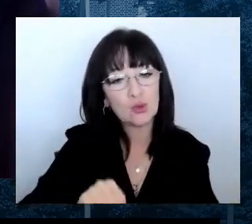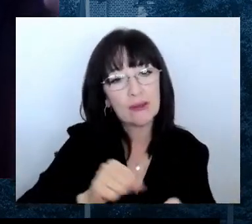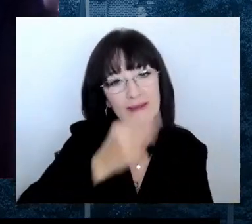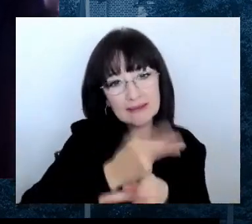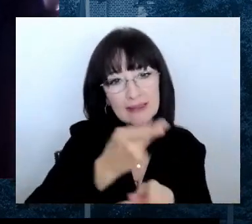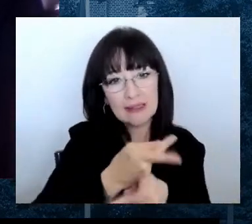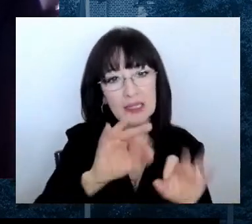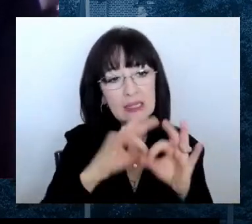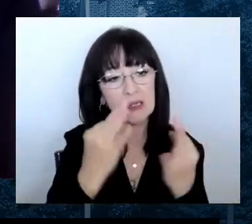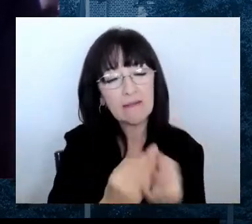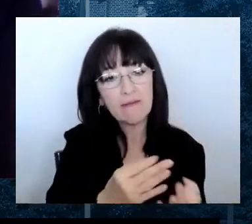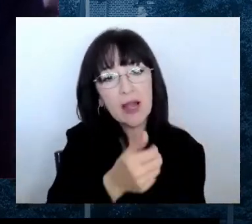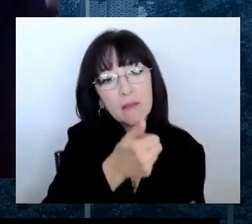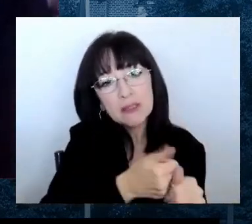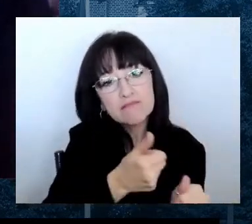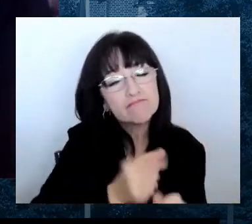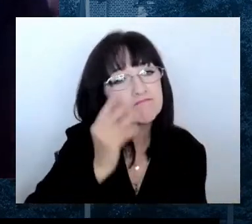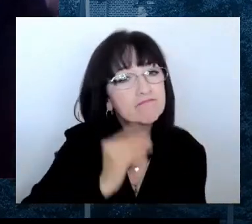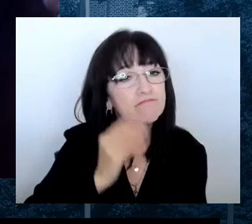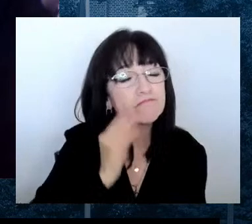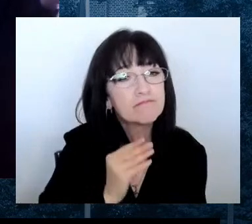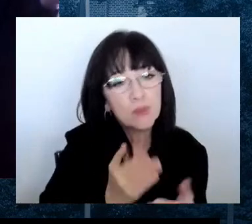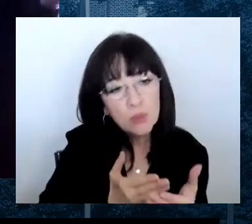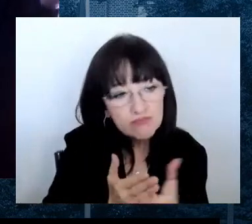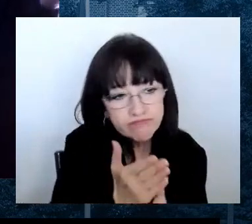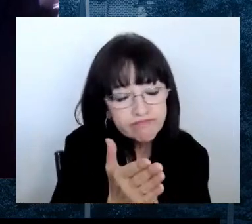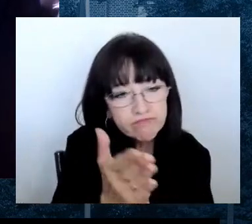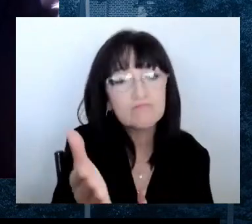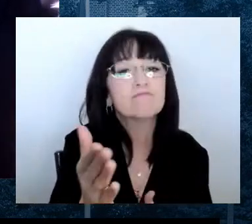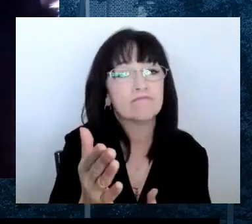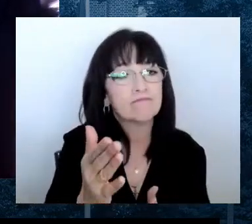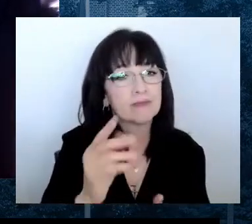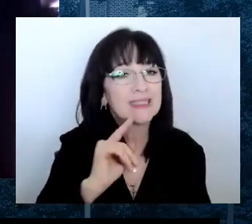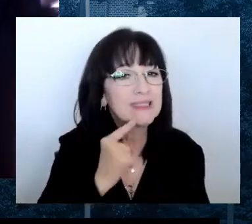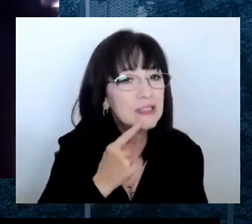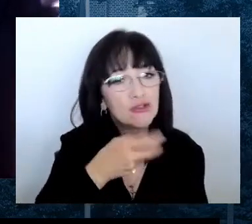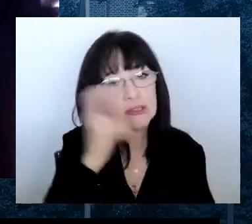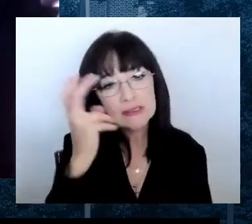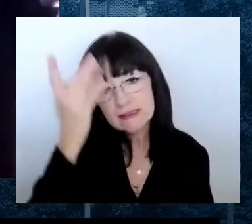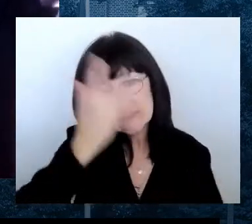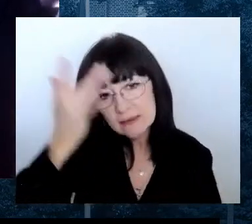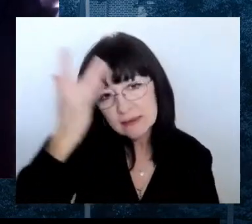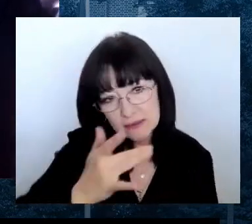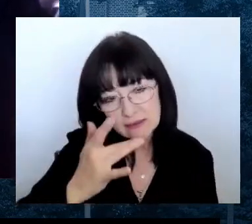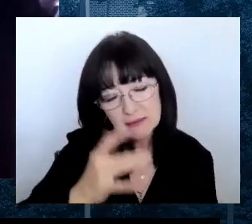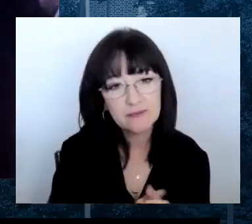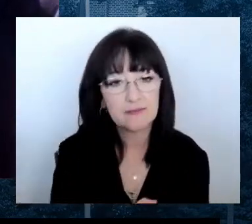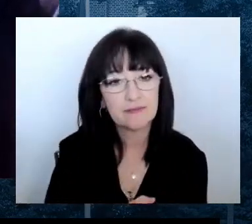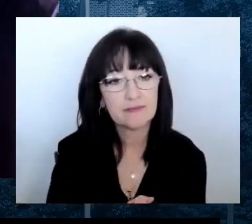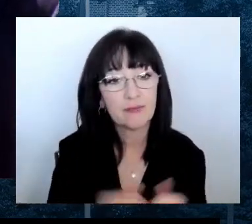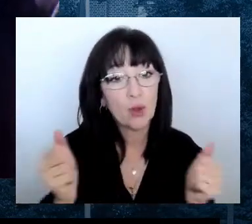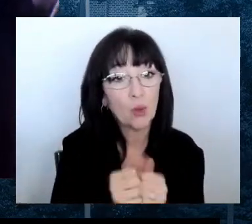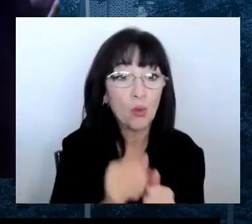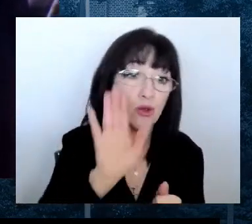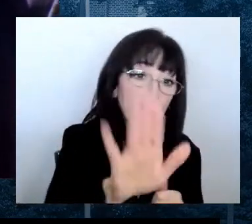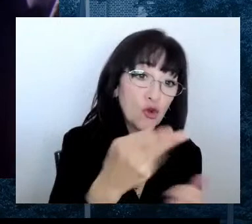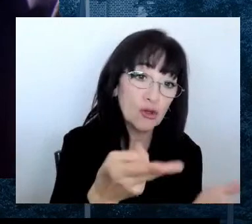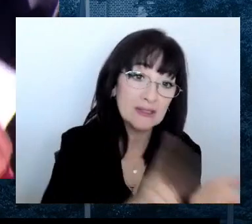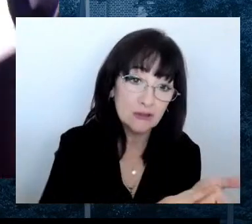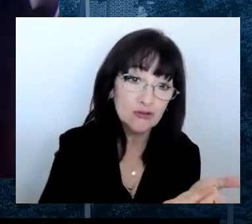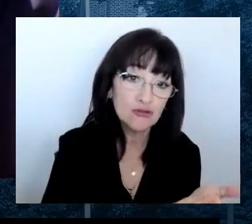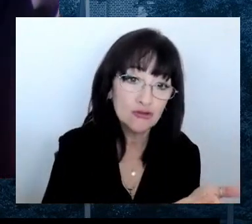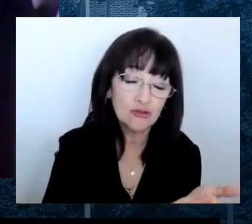illness. There will be patients who will be able to get life-saving treatment. And with your signature, Governor,